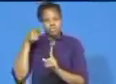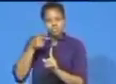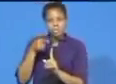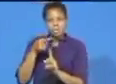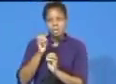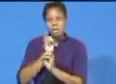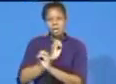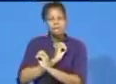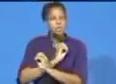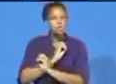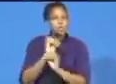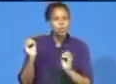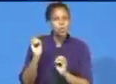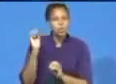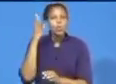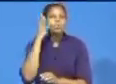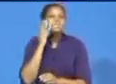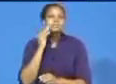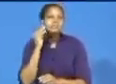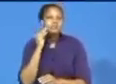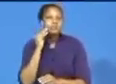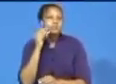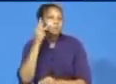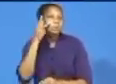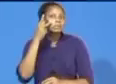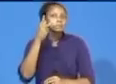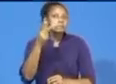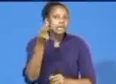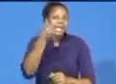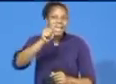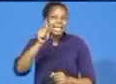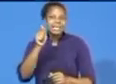of any leper being cleansed.